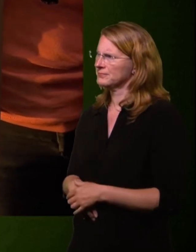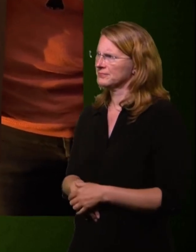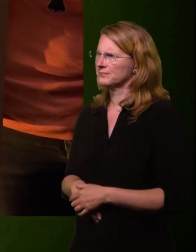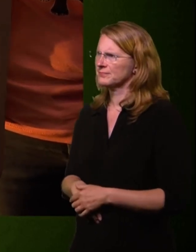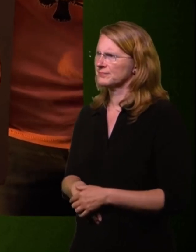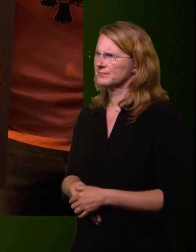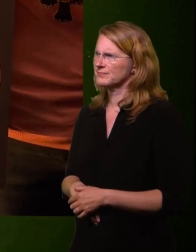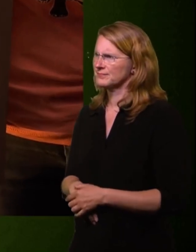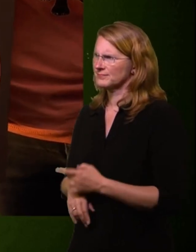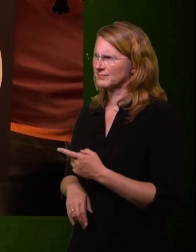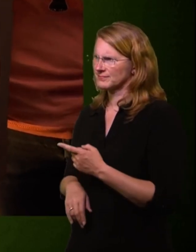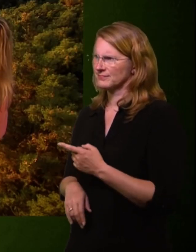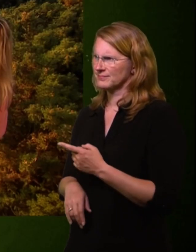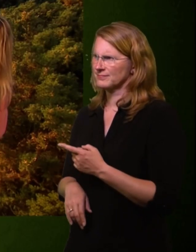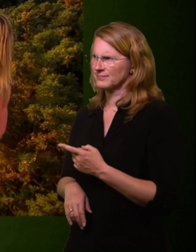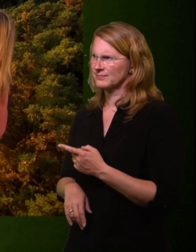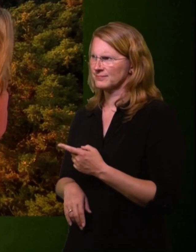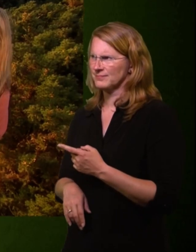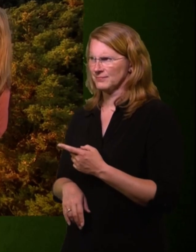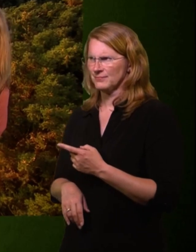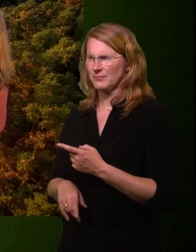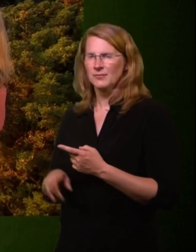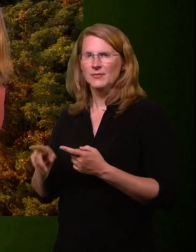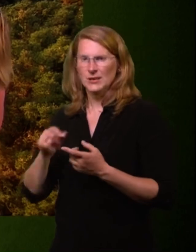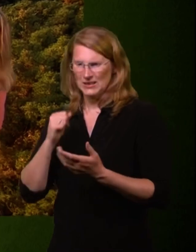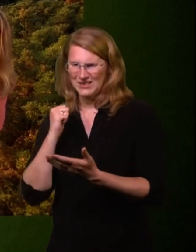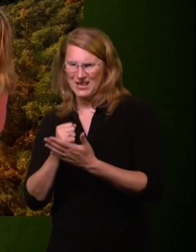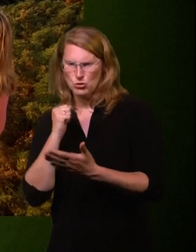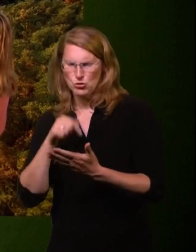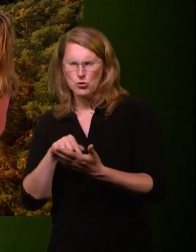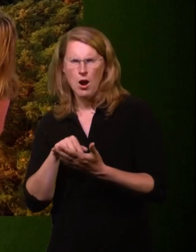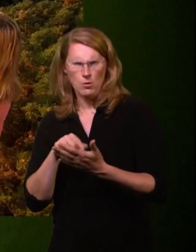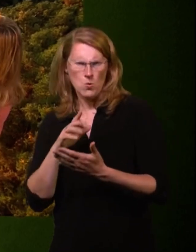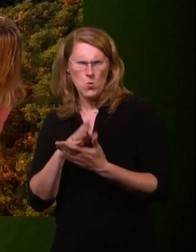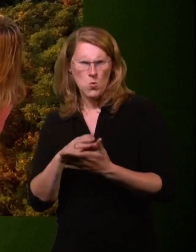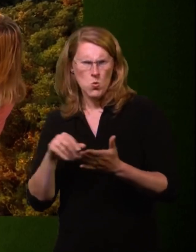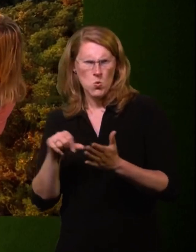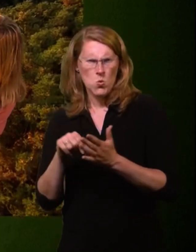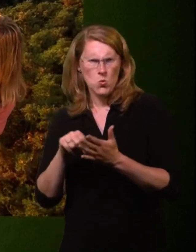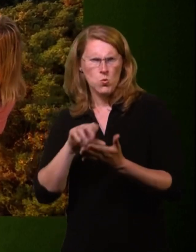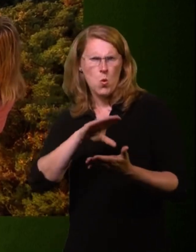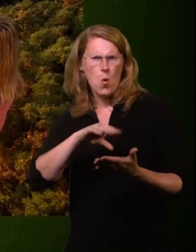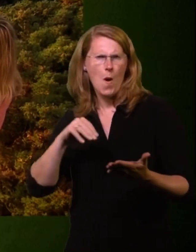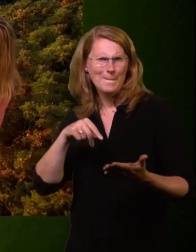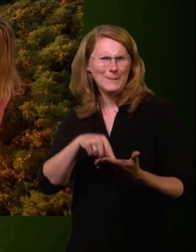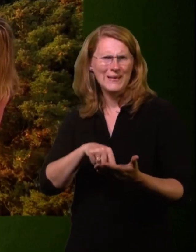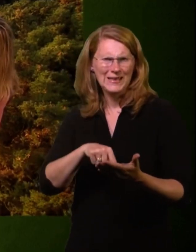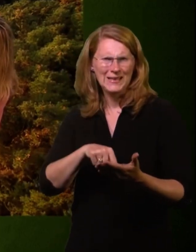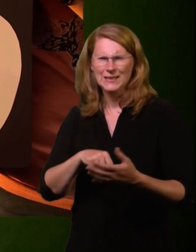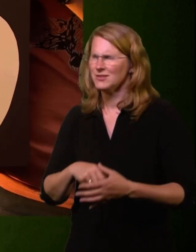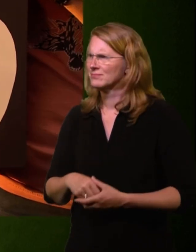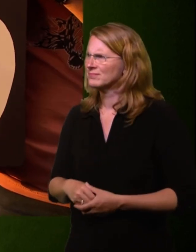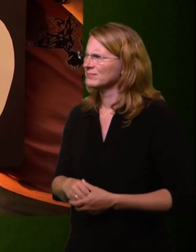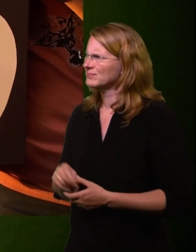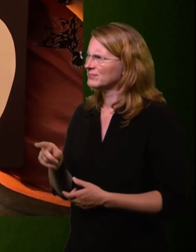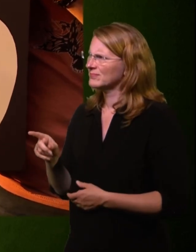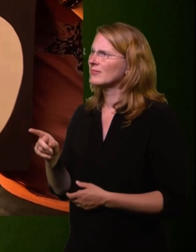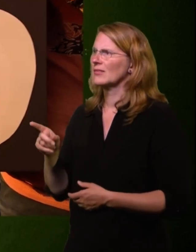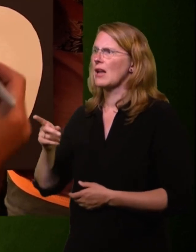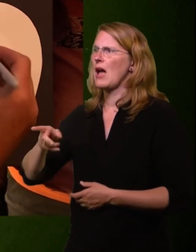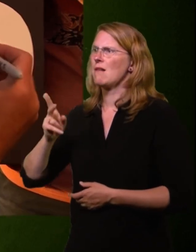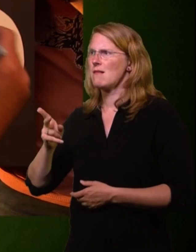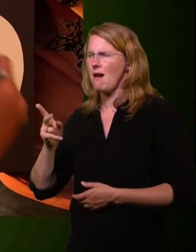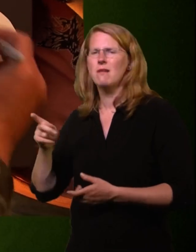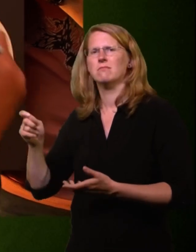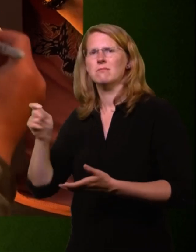signature, there you go, and that is a squiggle that's going to be very difficult to copy, but it's replicatable and it's distinct, because I can do it